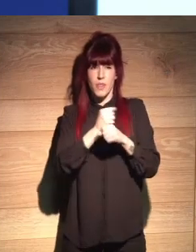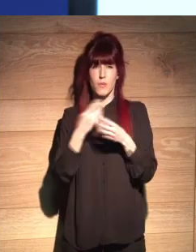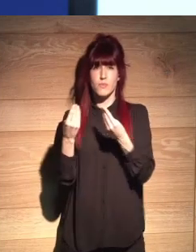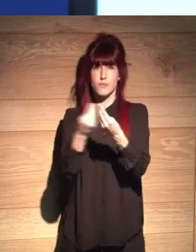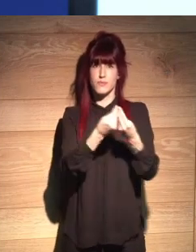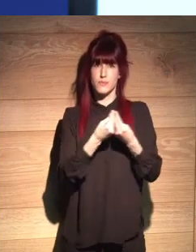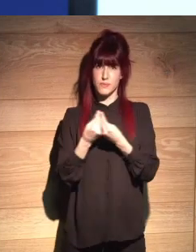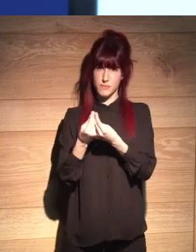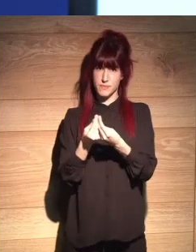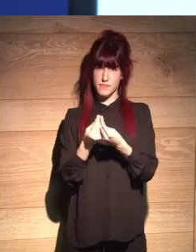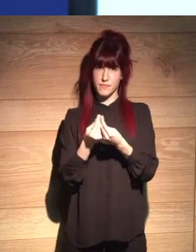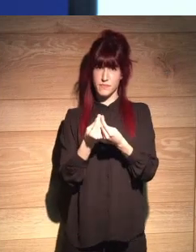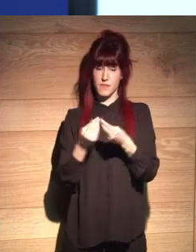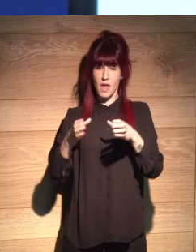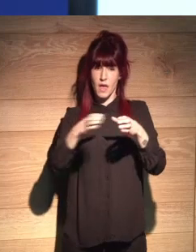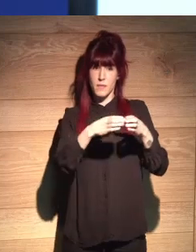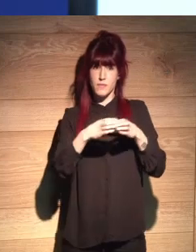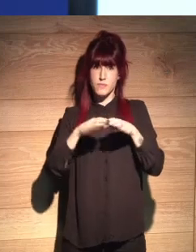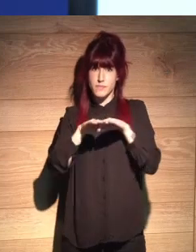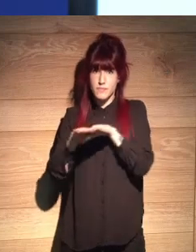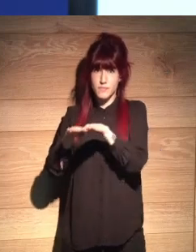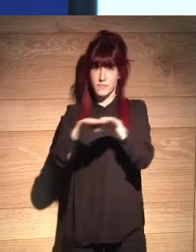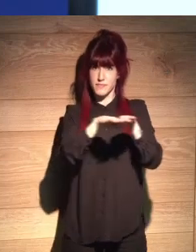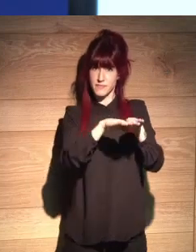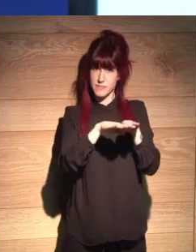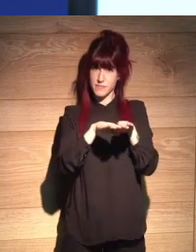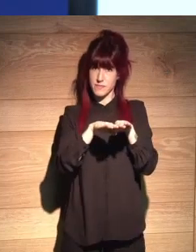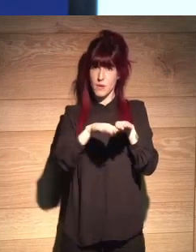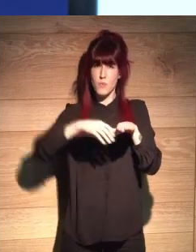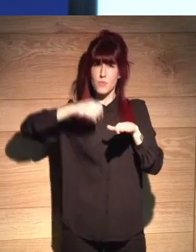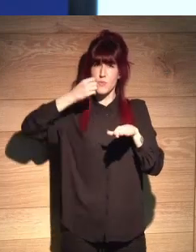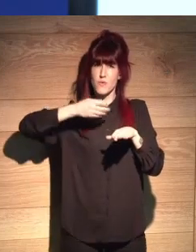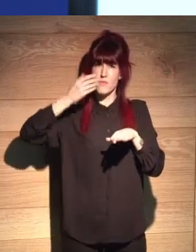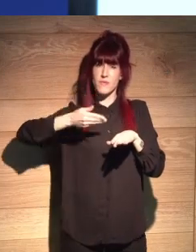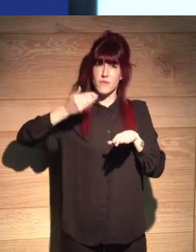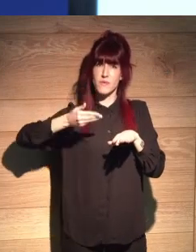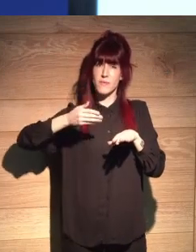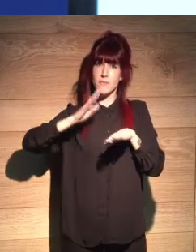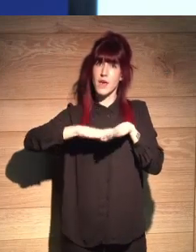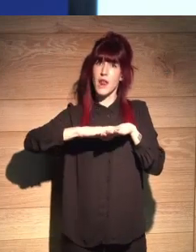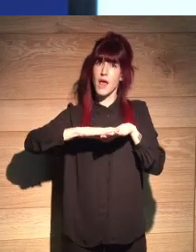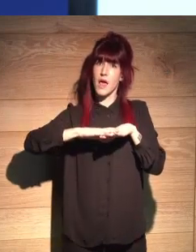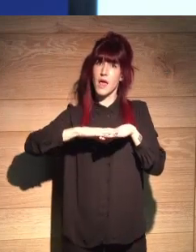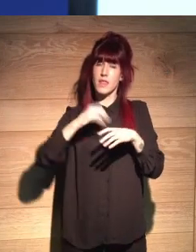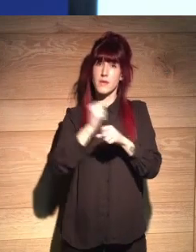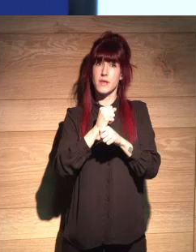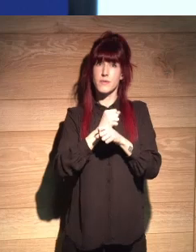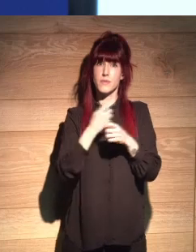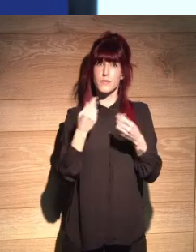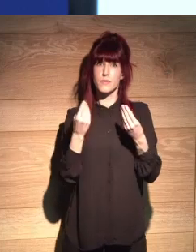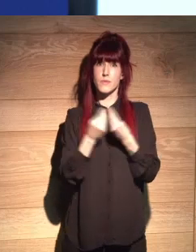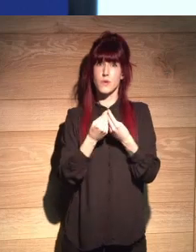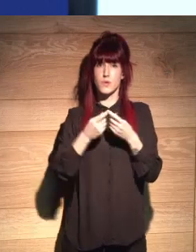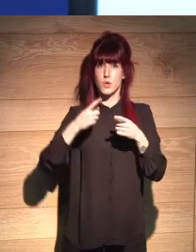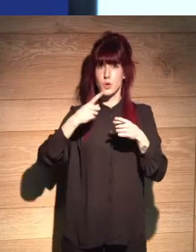Homogeneous teams, they are very good in working with things that are